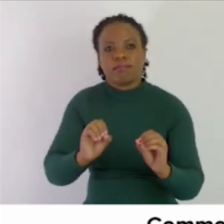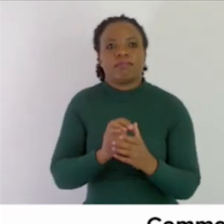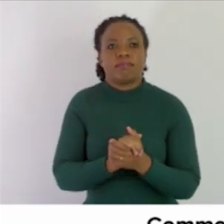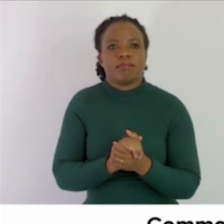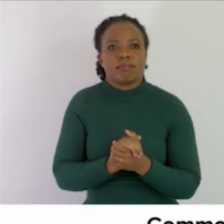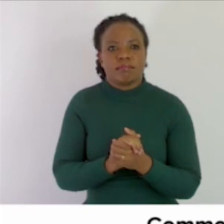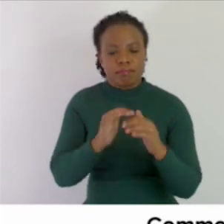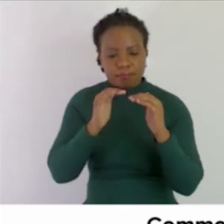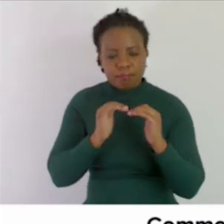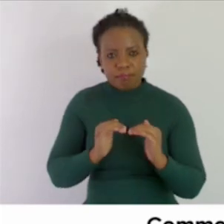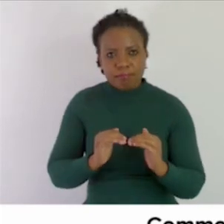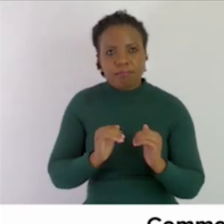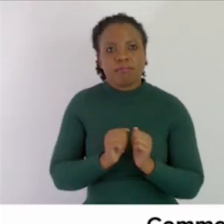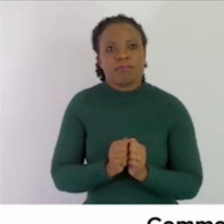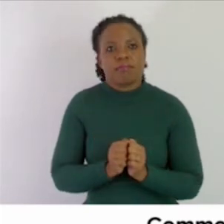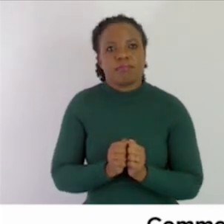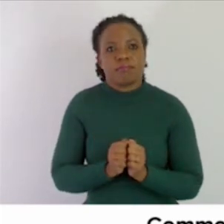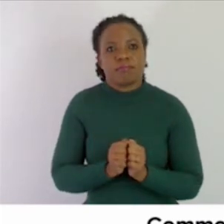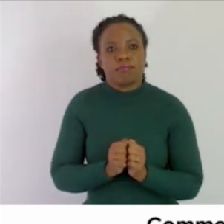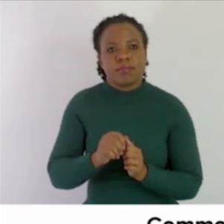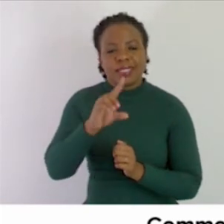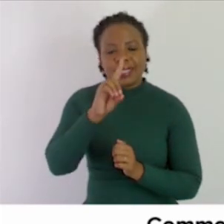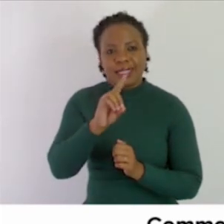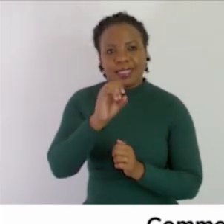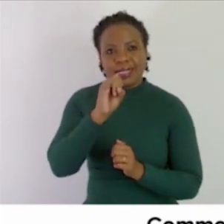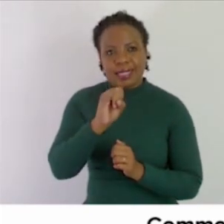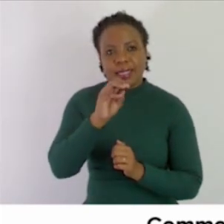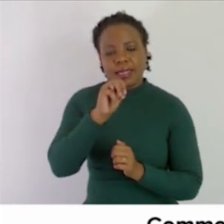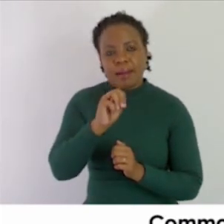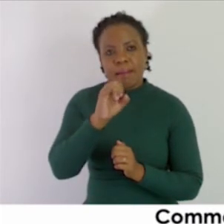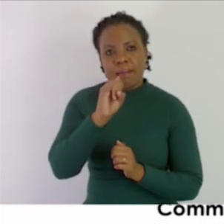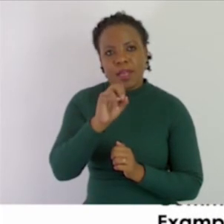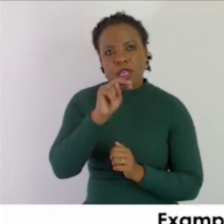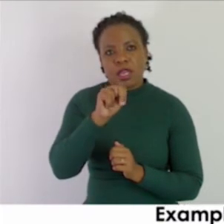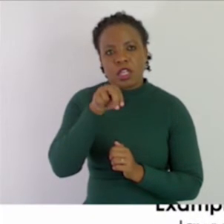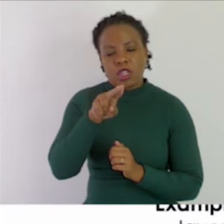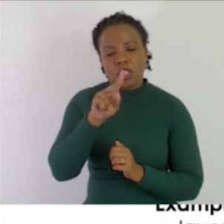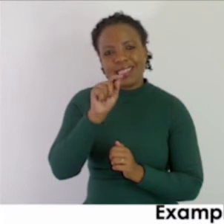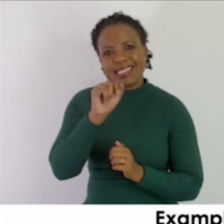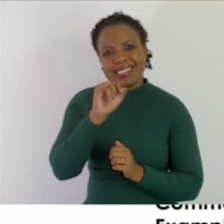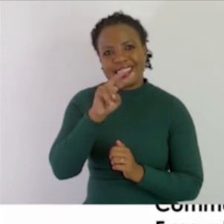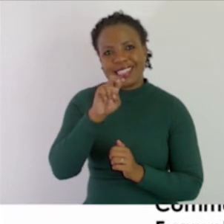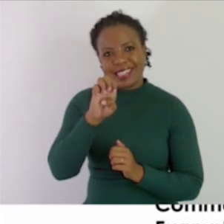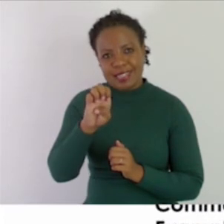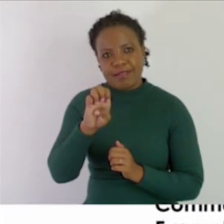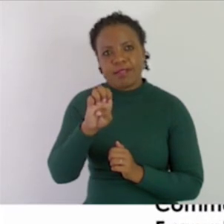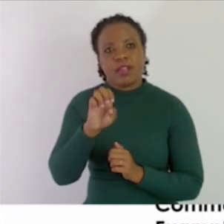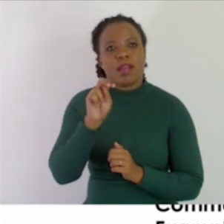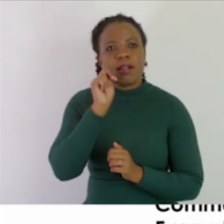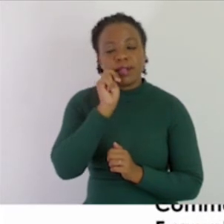Now, we need to go on to diminutives. I want to understand